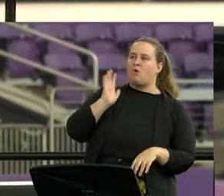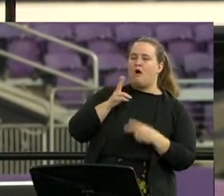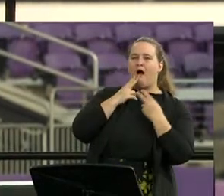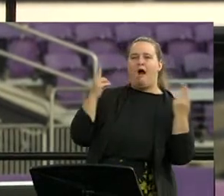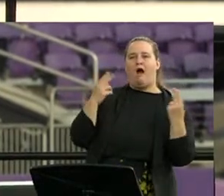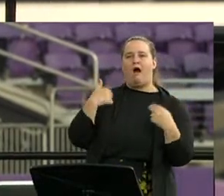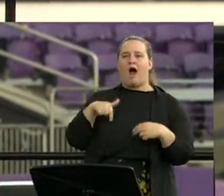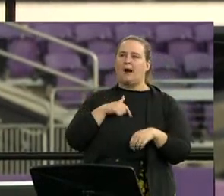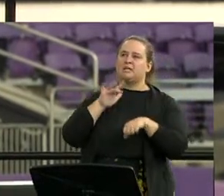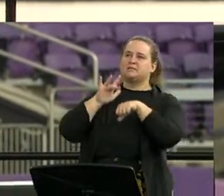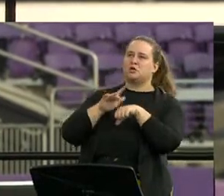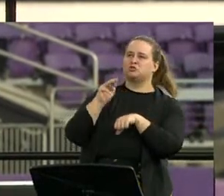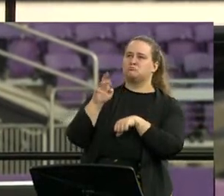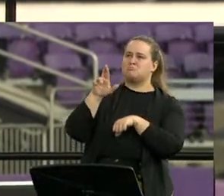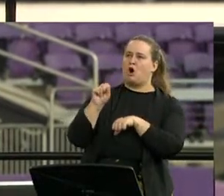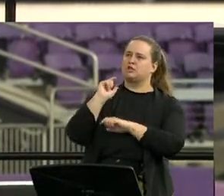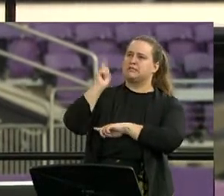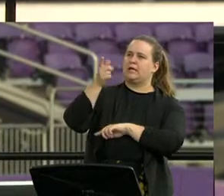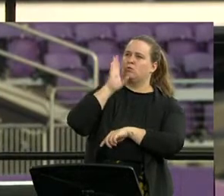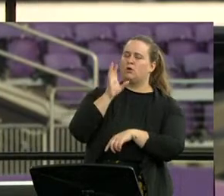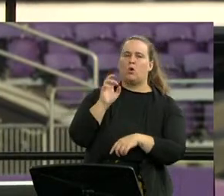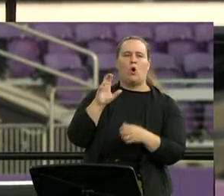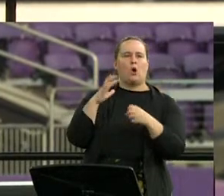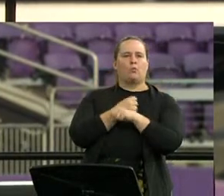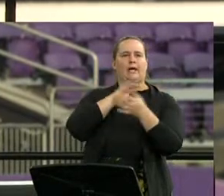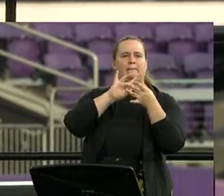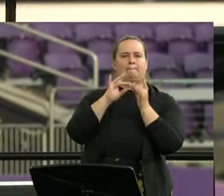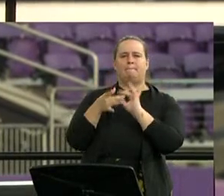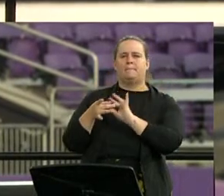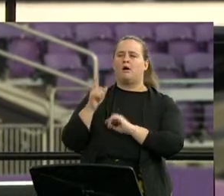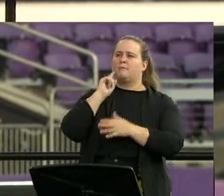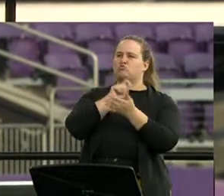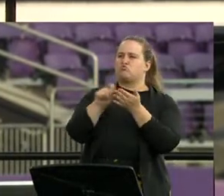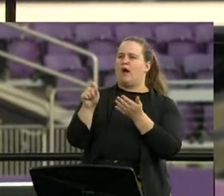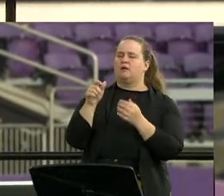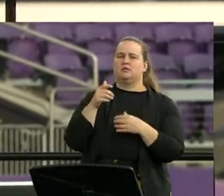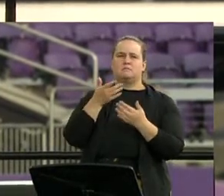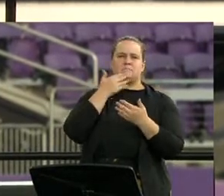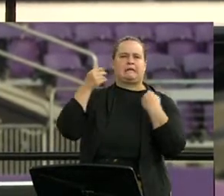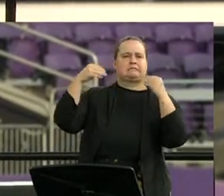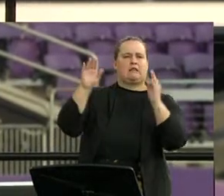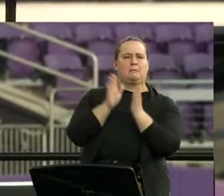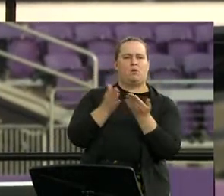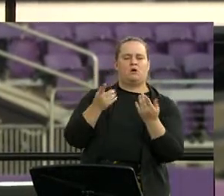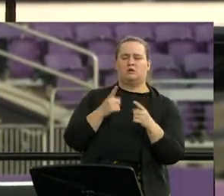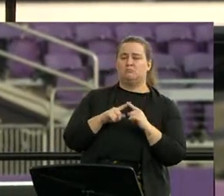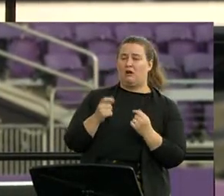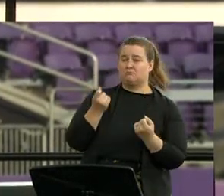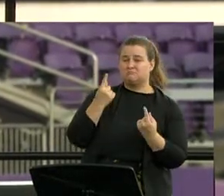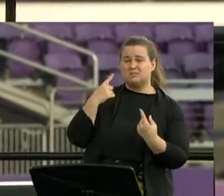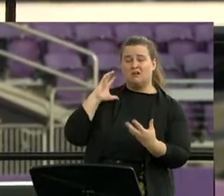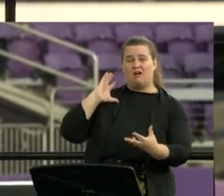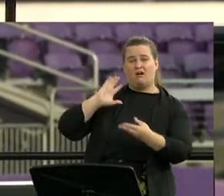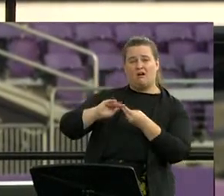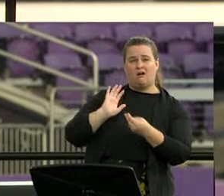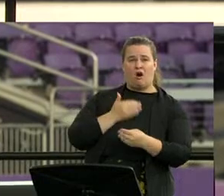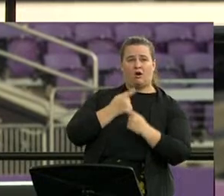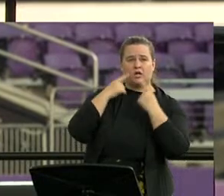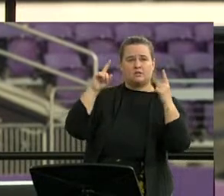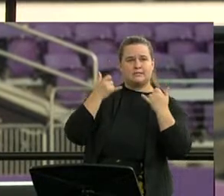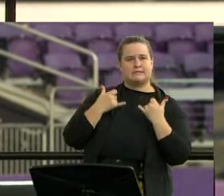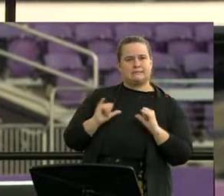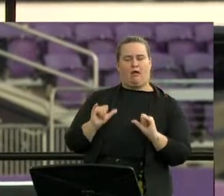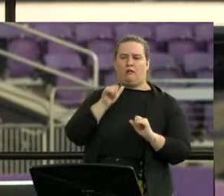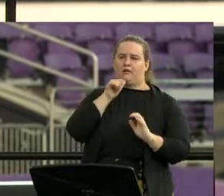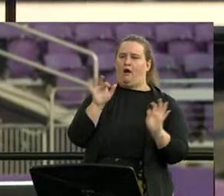we would set foot on Mars or win the Olympics or write a best-selling book. Yet the accomplishments we have achieved up until this point are certainly